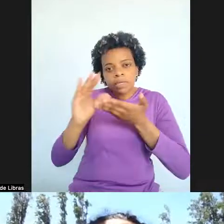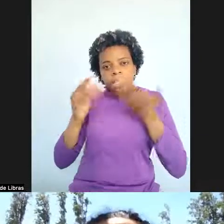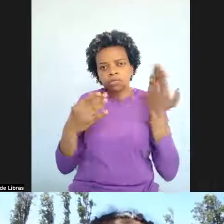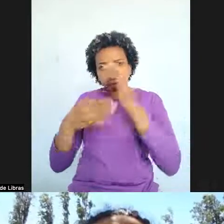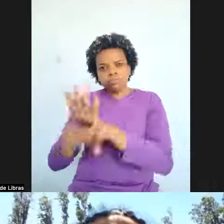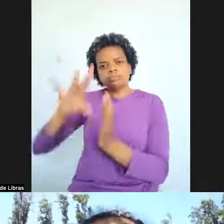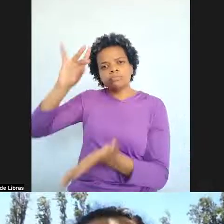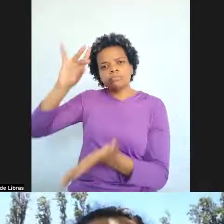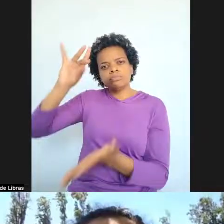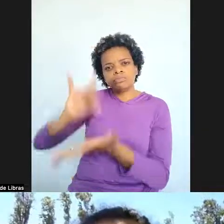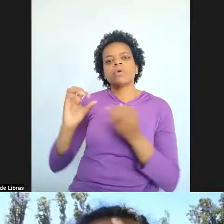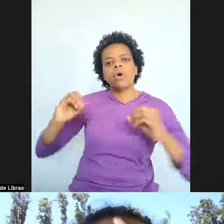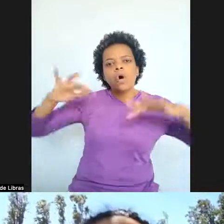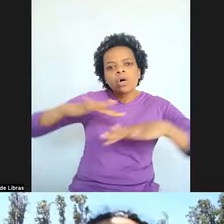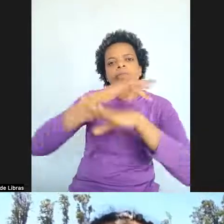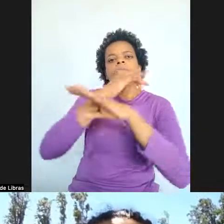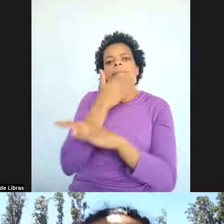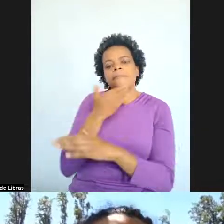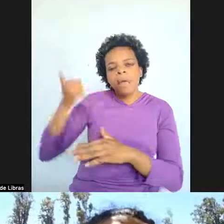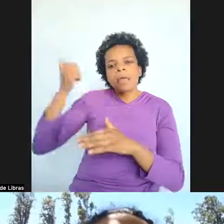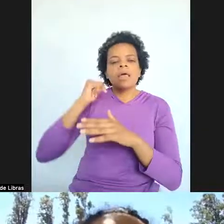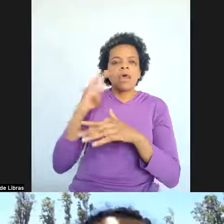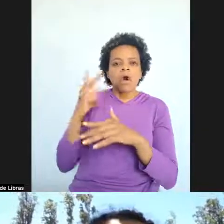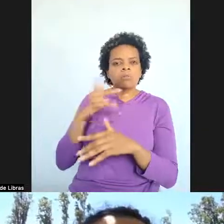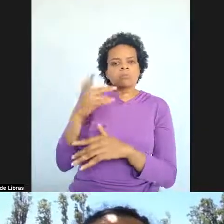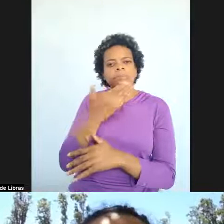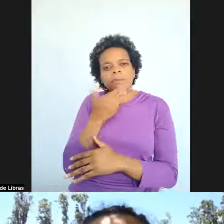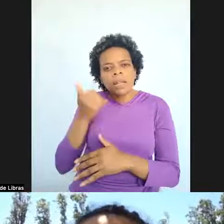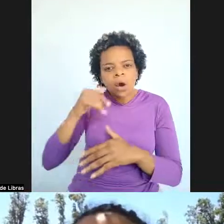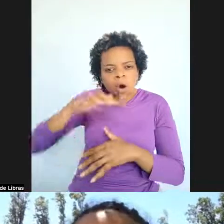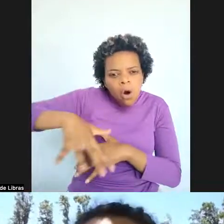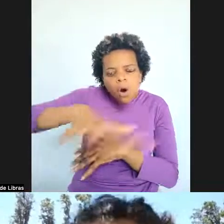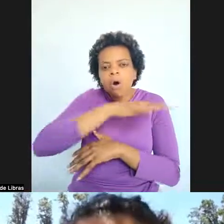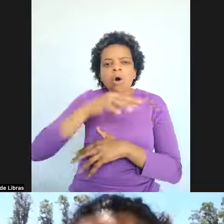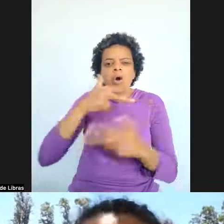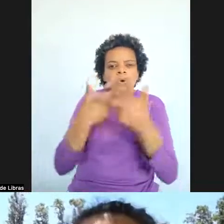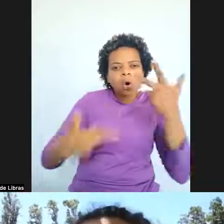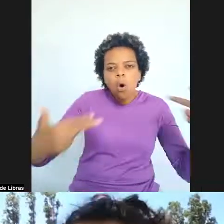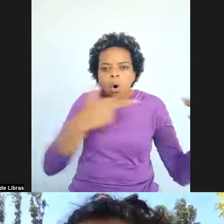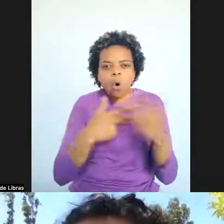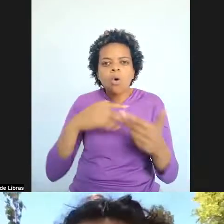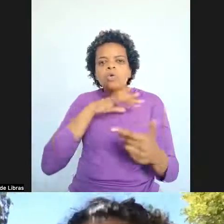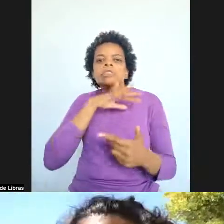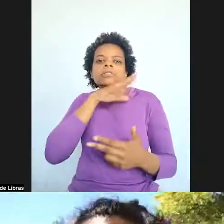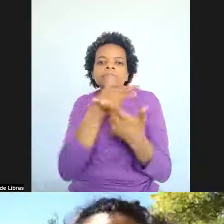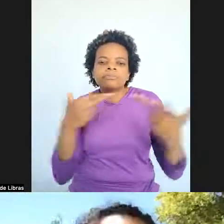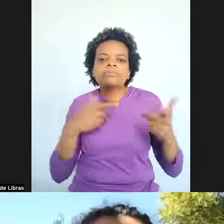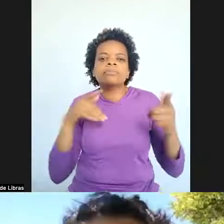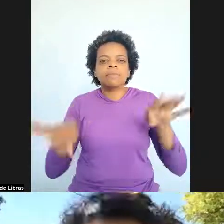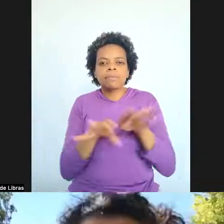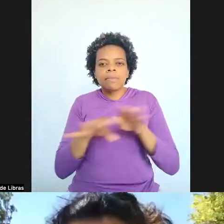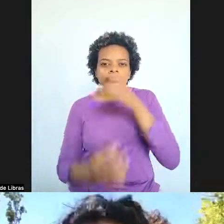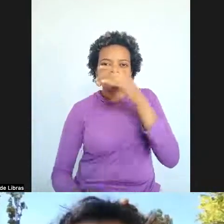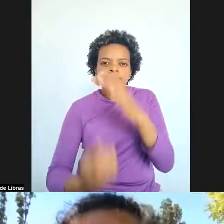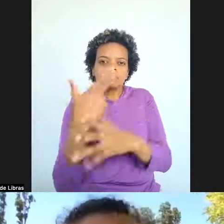contributes in a relevant way to a better known, healthier, biodiversity, rich, resilient, and productive